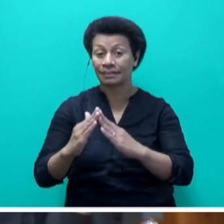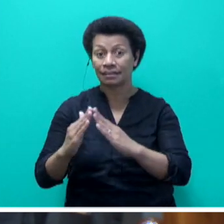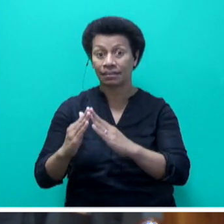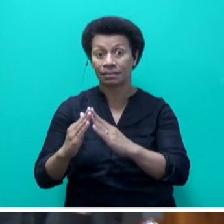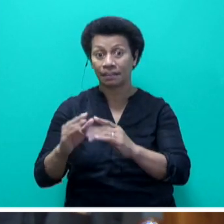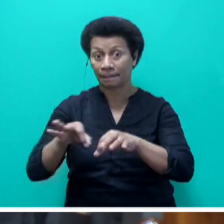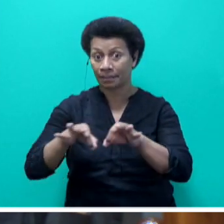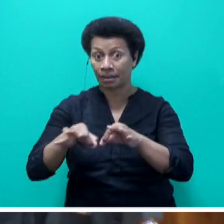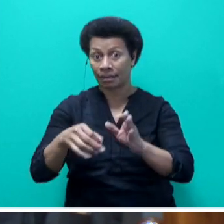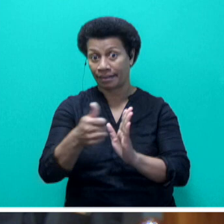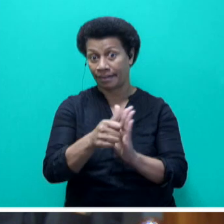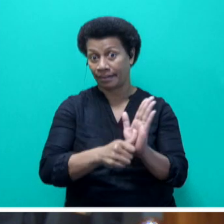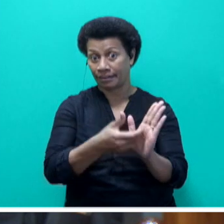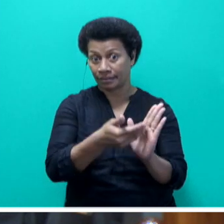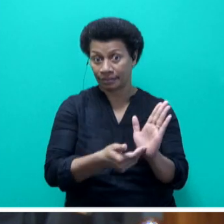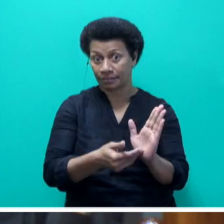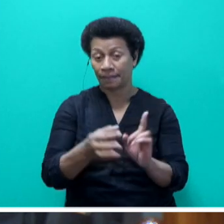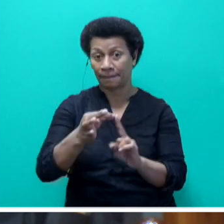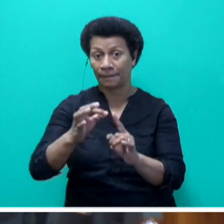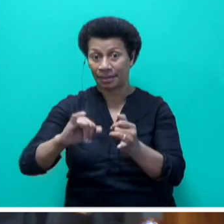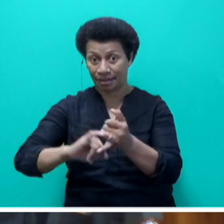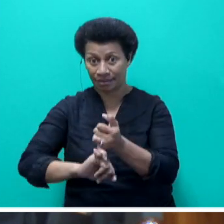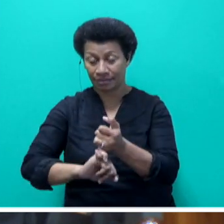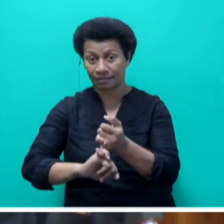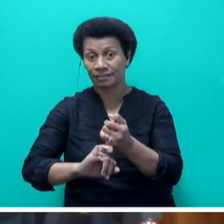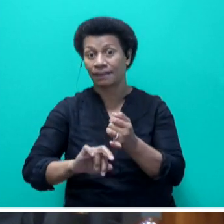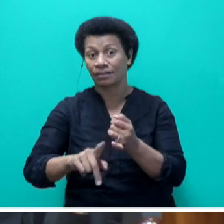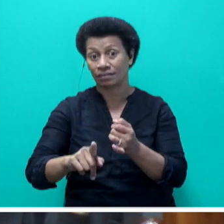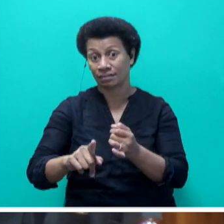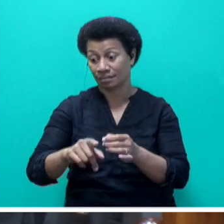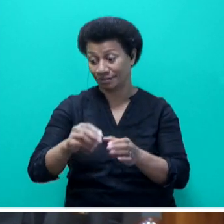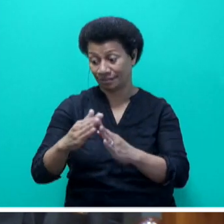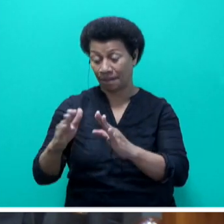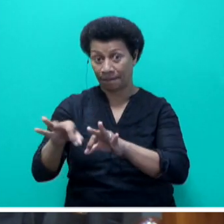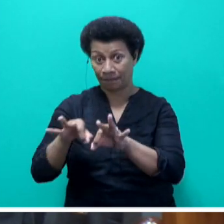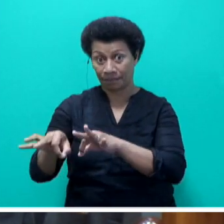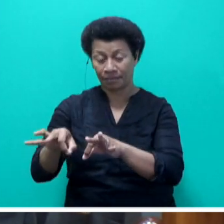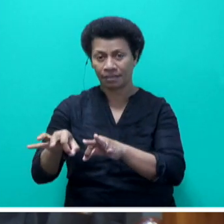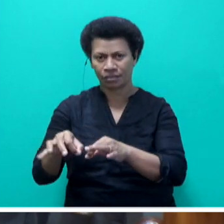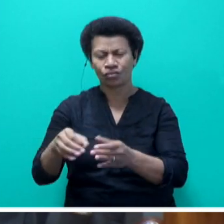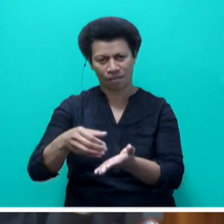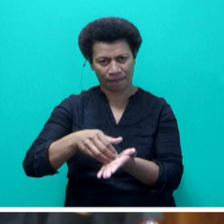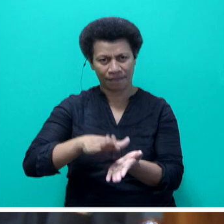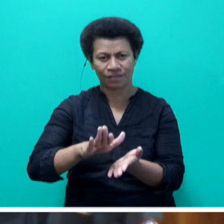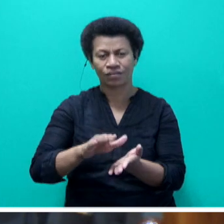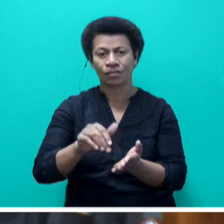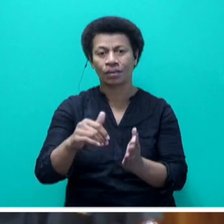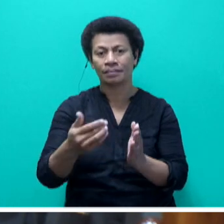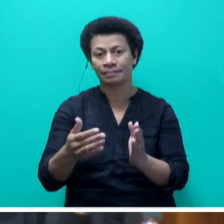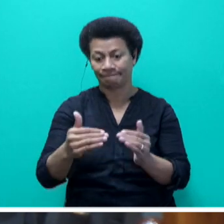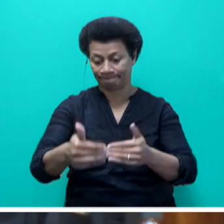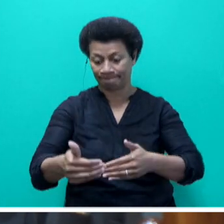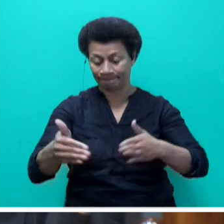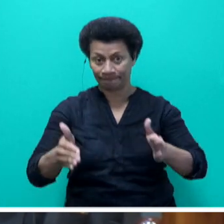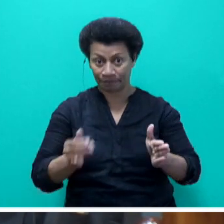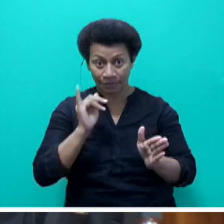empowers the Permanent Secretary responsible for town planning to immediately approve block rezoning of identified areas